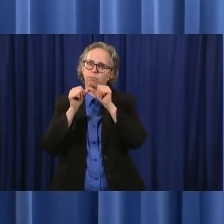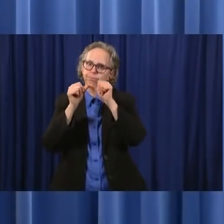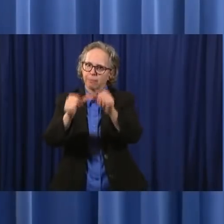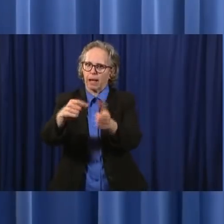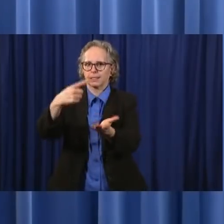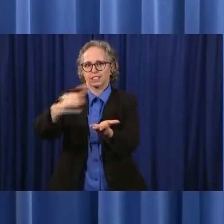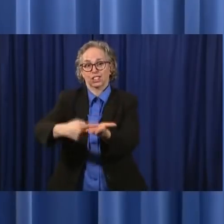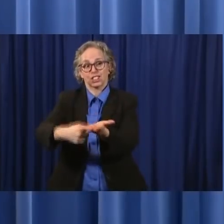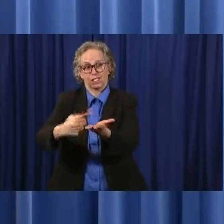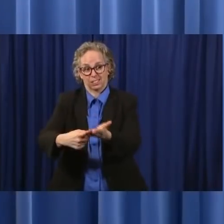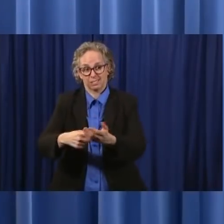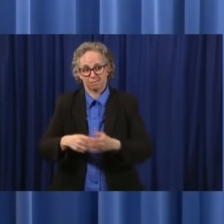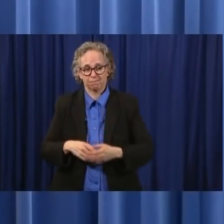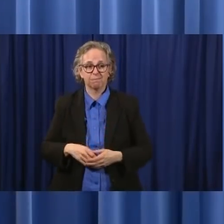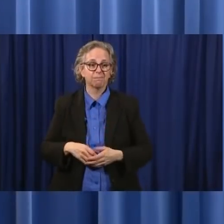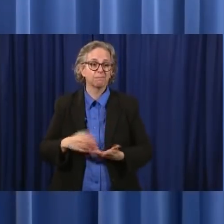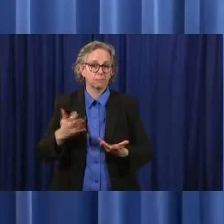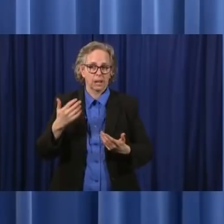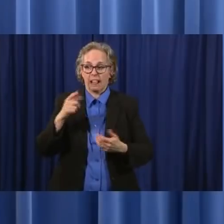with the members of the legislature.